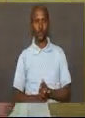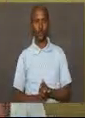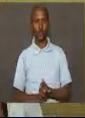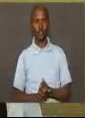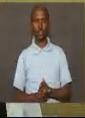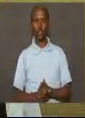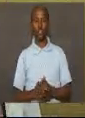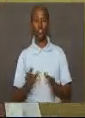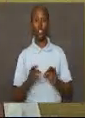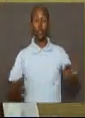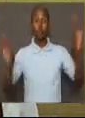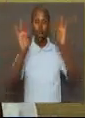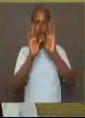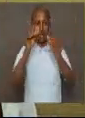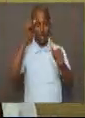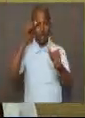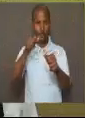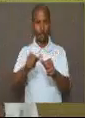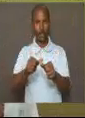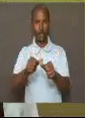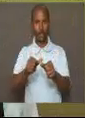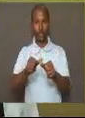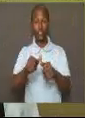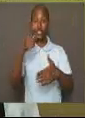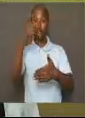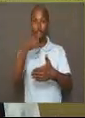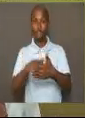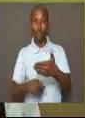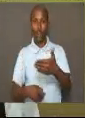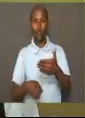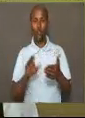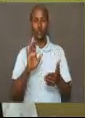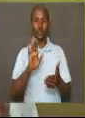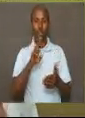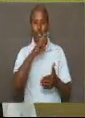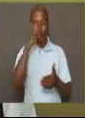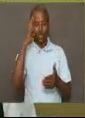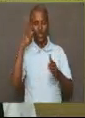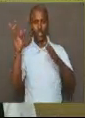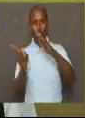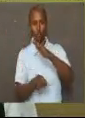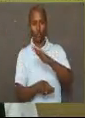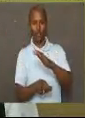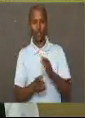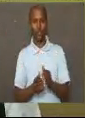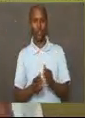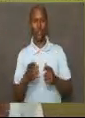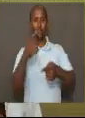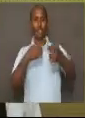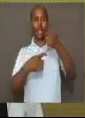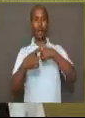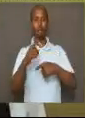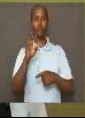It is important to remember that the values that cause the denominator to